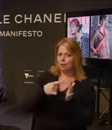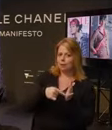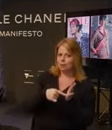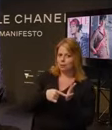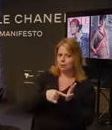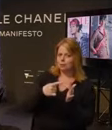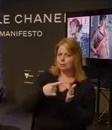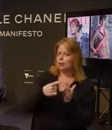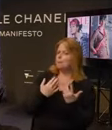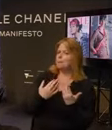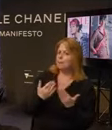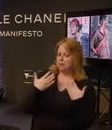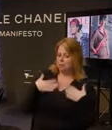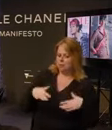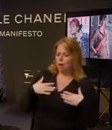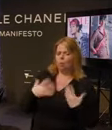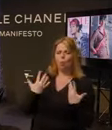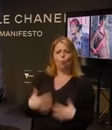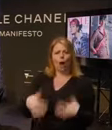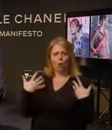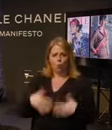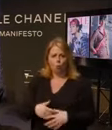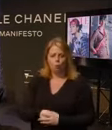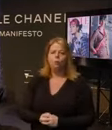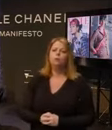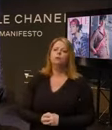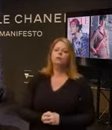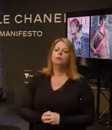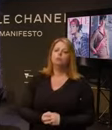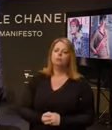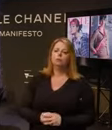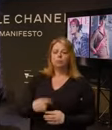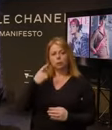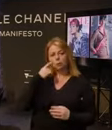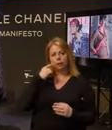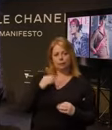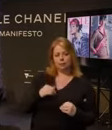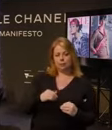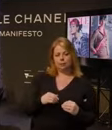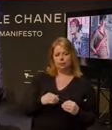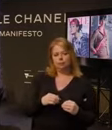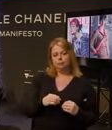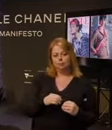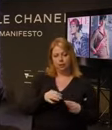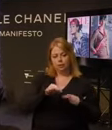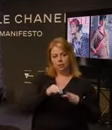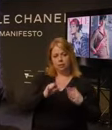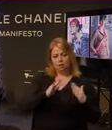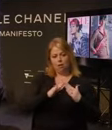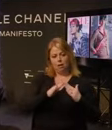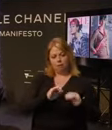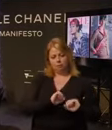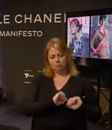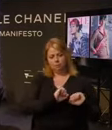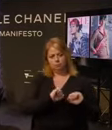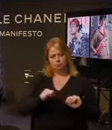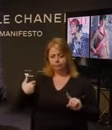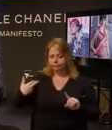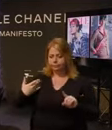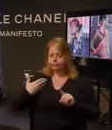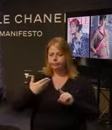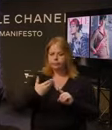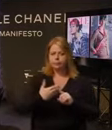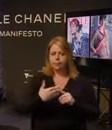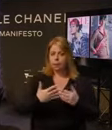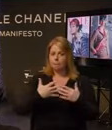mentioned were just extraordinary. I think looking at the House of Chanel over the years, the really